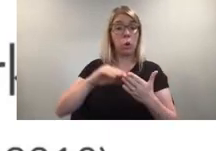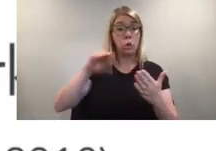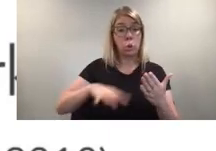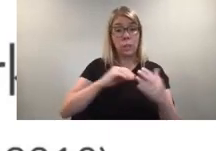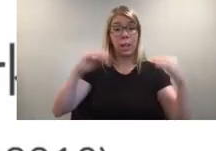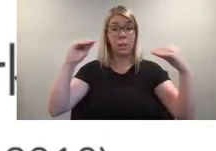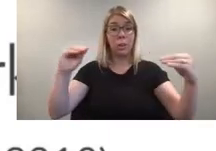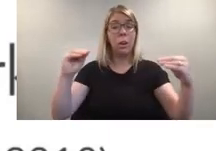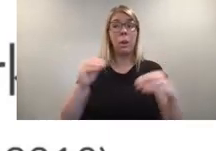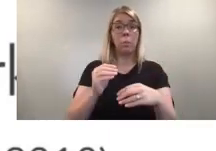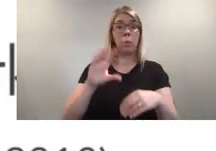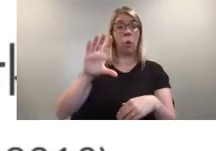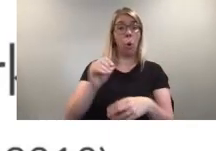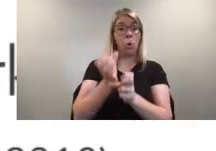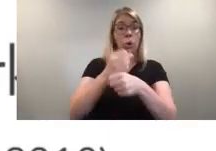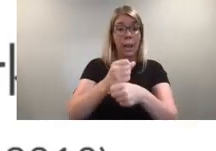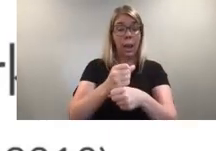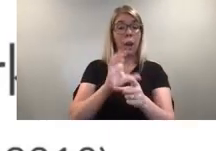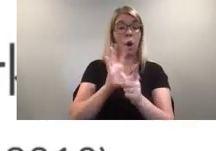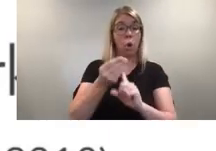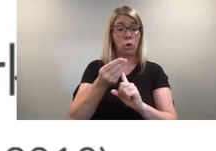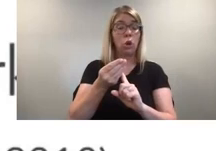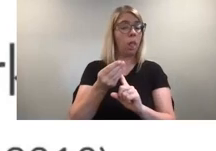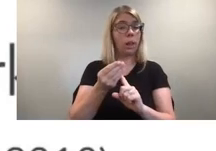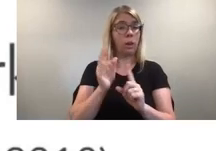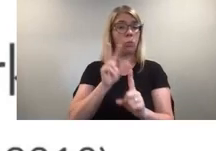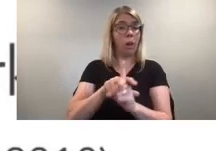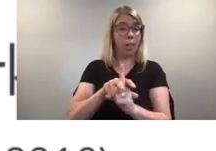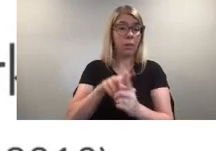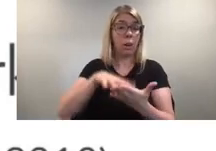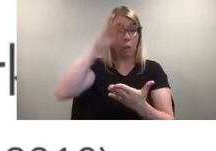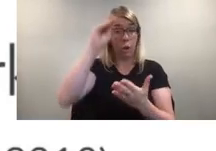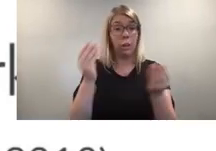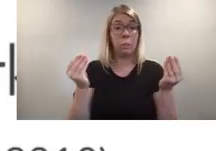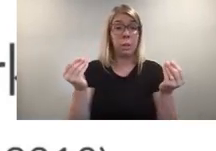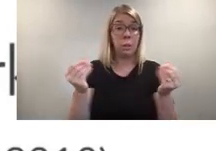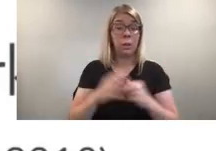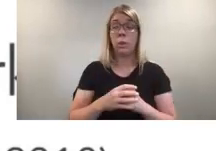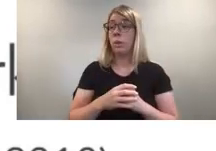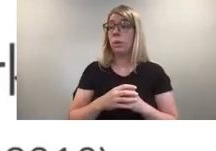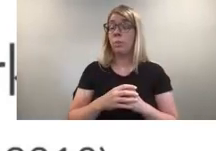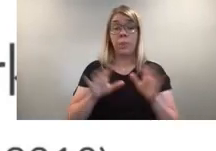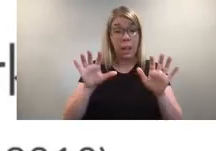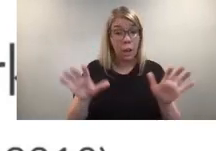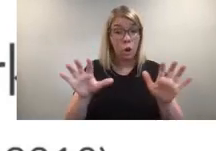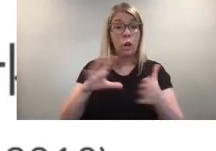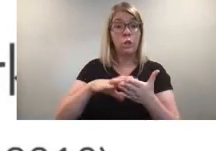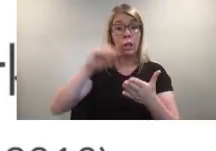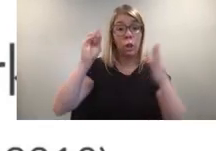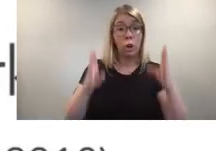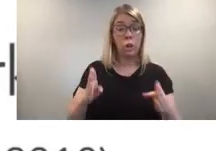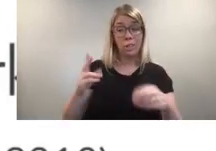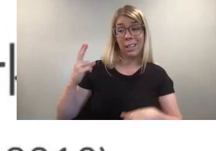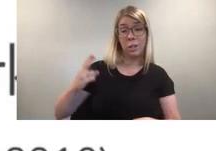affirmative learning materials by revising and remixing existing OER or by encouraging learners who have been historically underserved